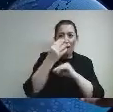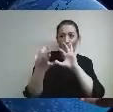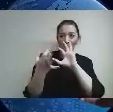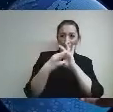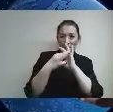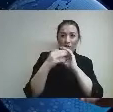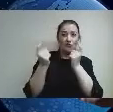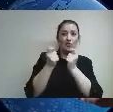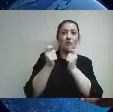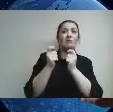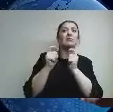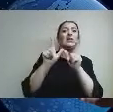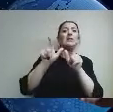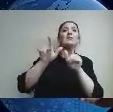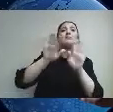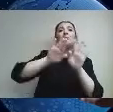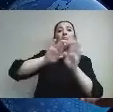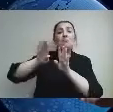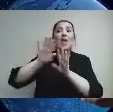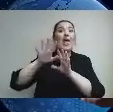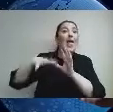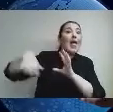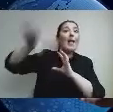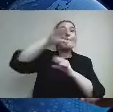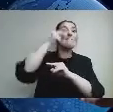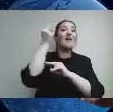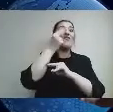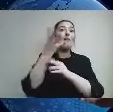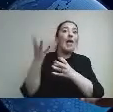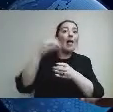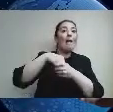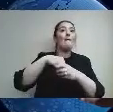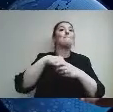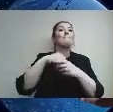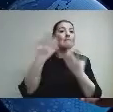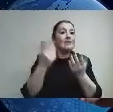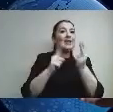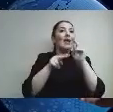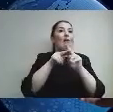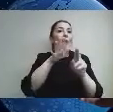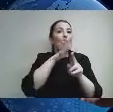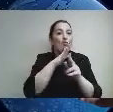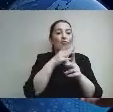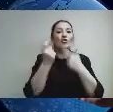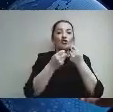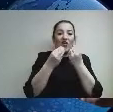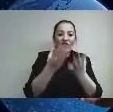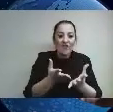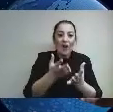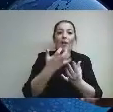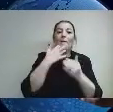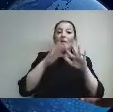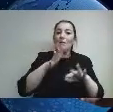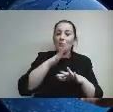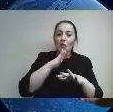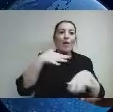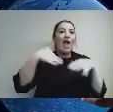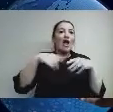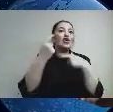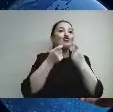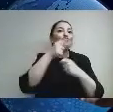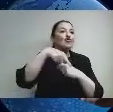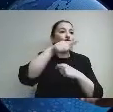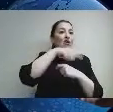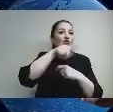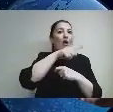company, but I can also work with disabled individuals, I said, because I'm one of them. That's how I uh, resigned from my job